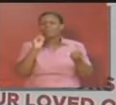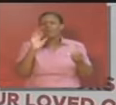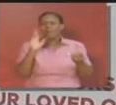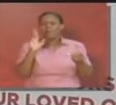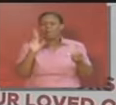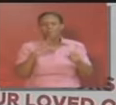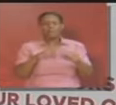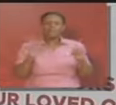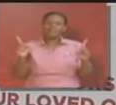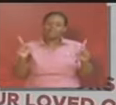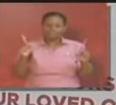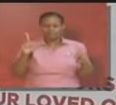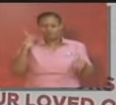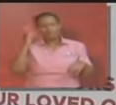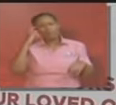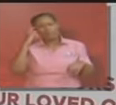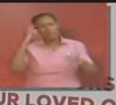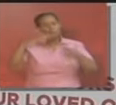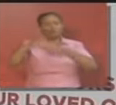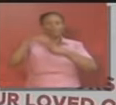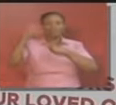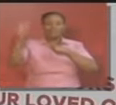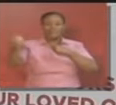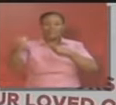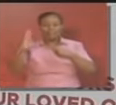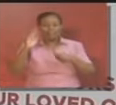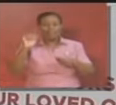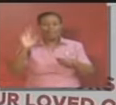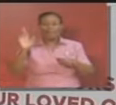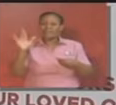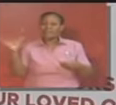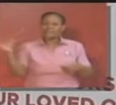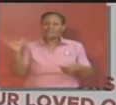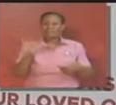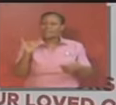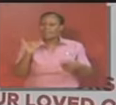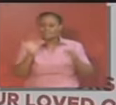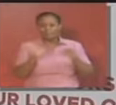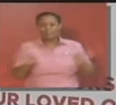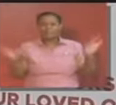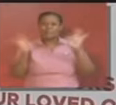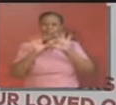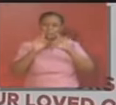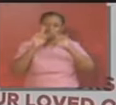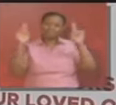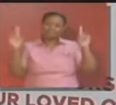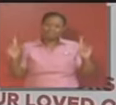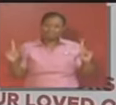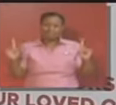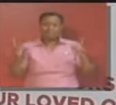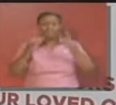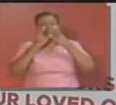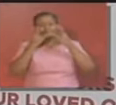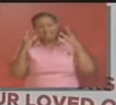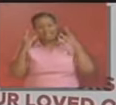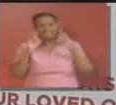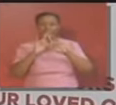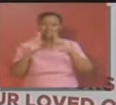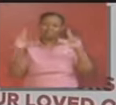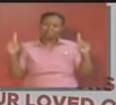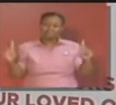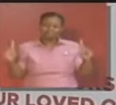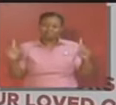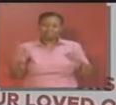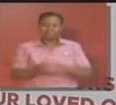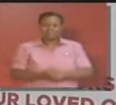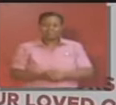bars. Barkeepers may not have jurisdiction over the pavement across the road from the bars, but most certainly they can discourage persons from